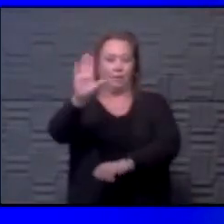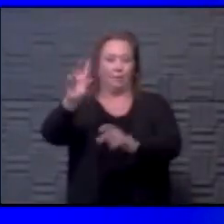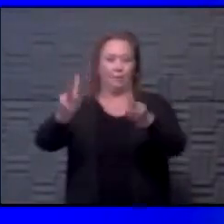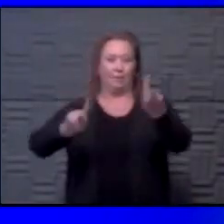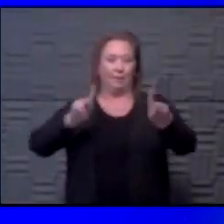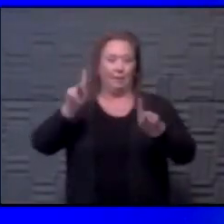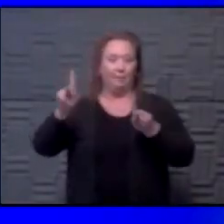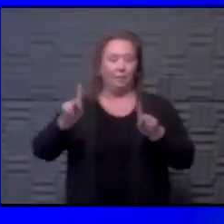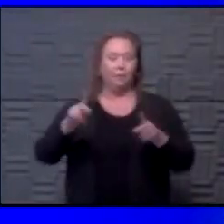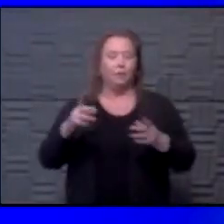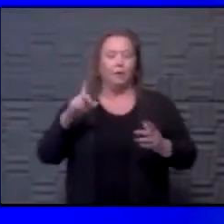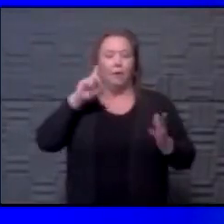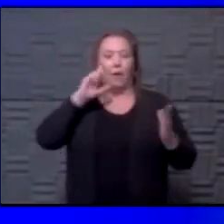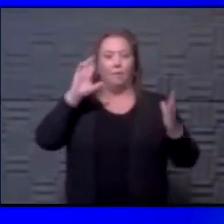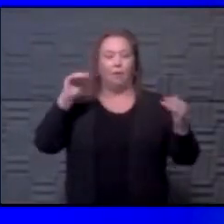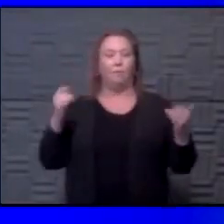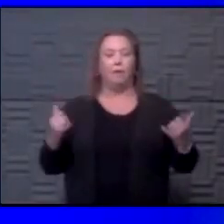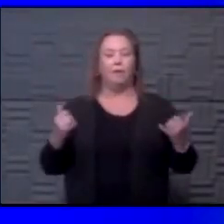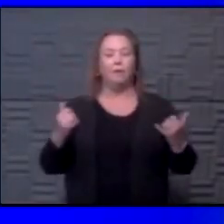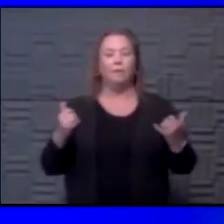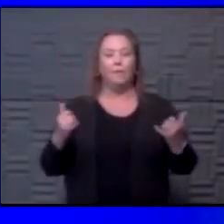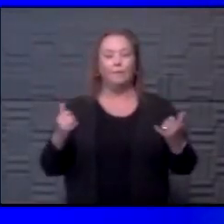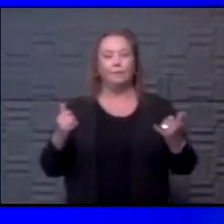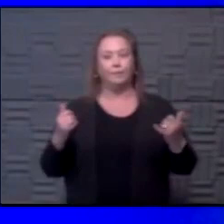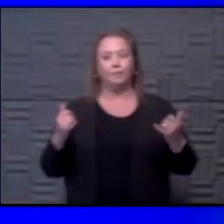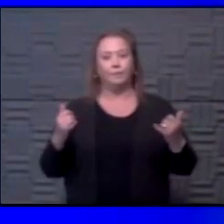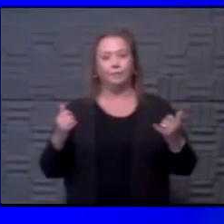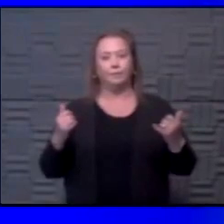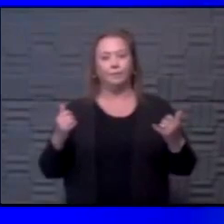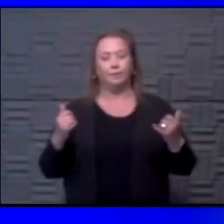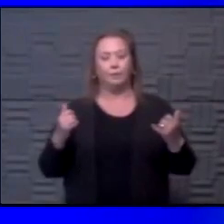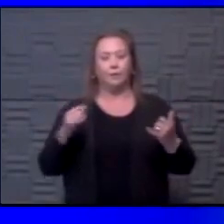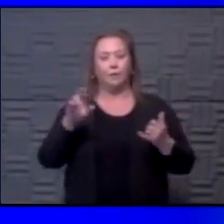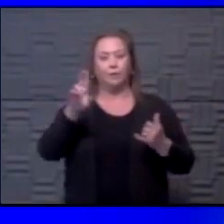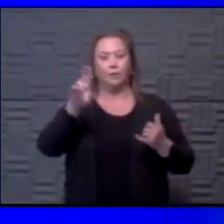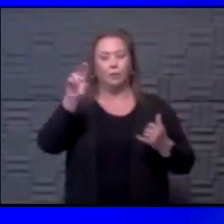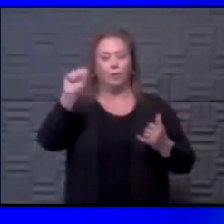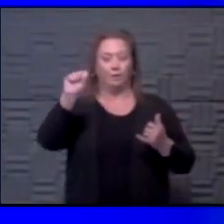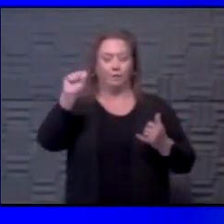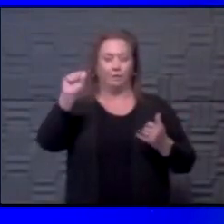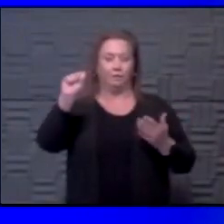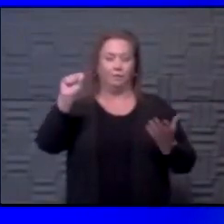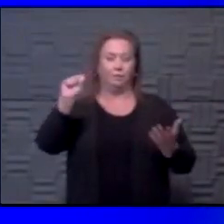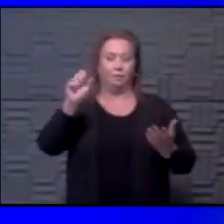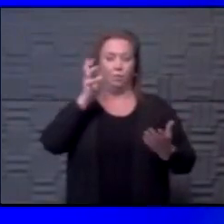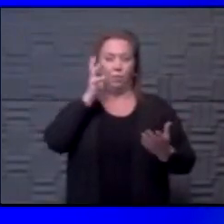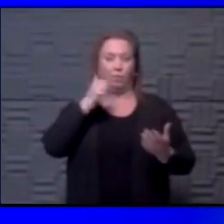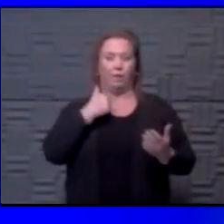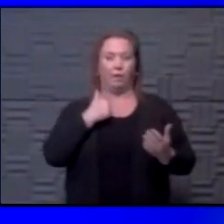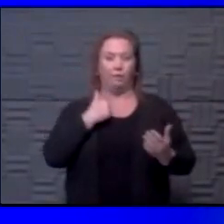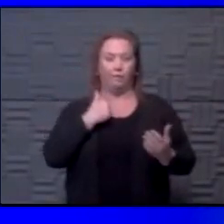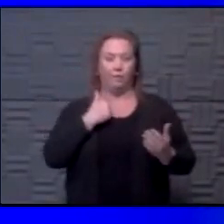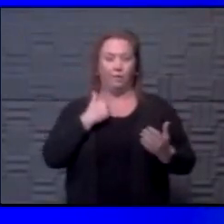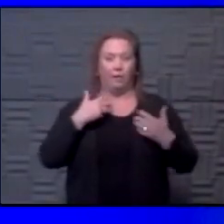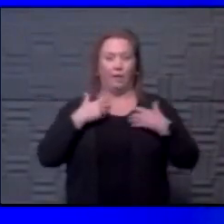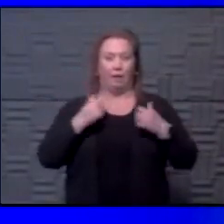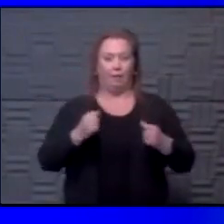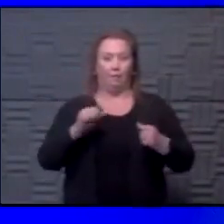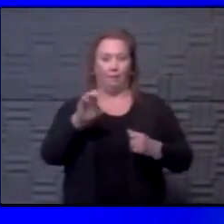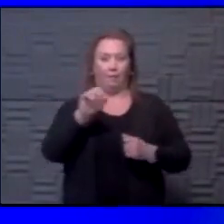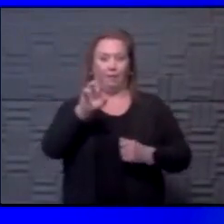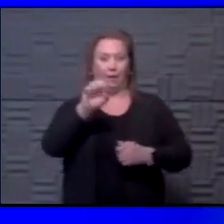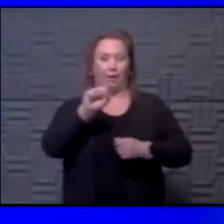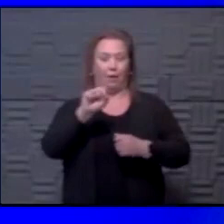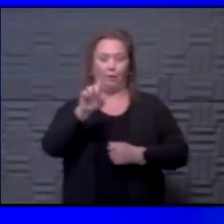population. But I'm hoping now that with, especially with the United States, we'll have more, healthcare worker